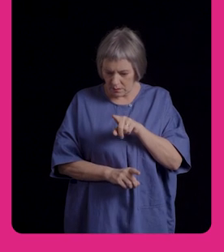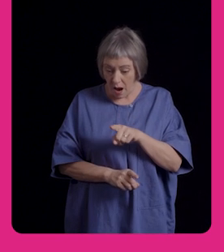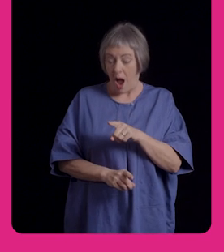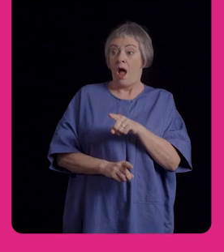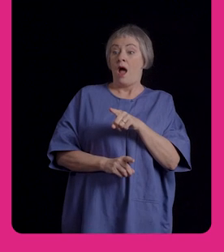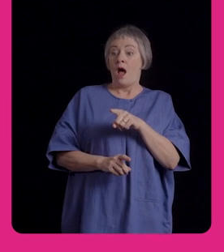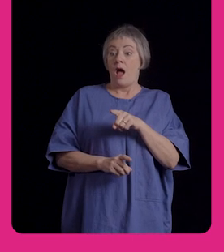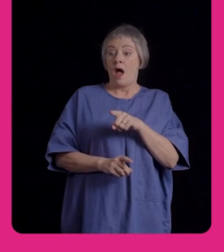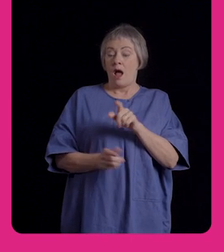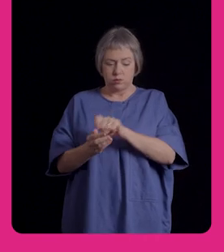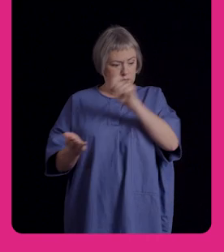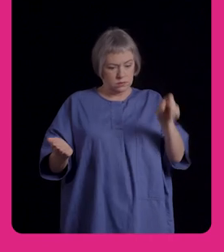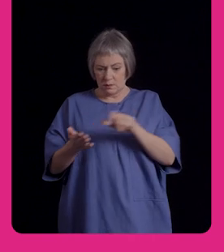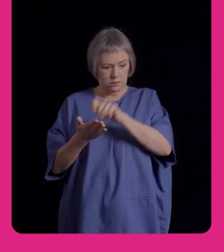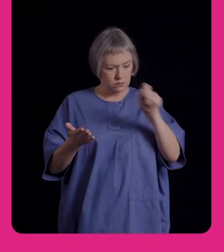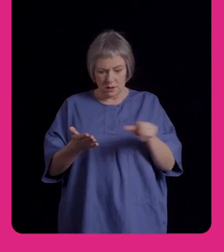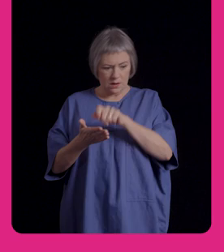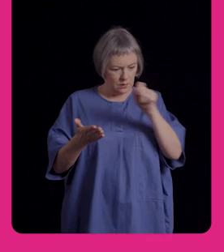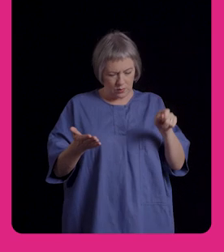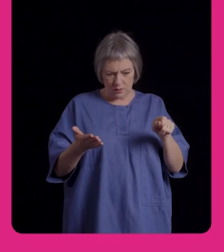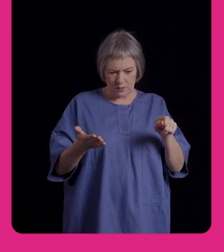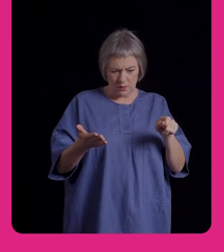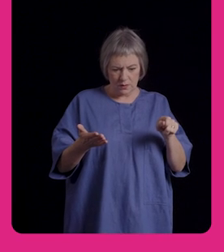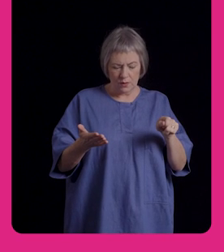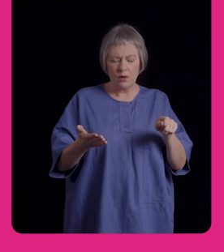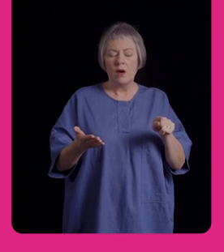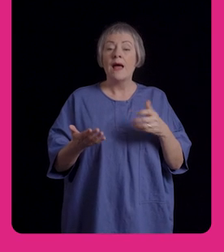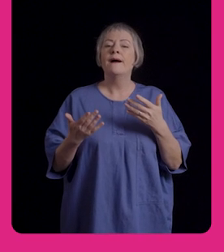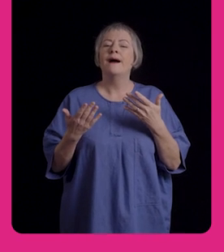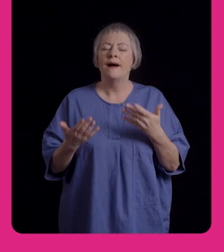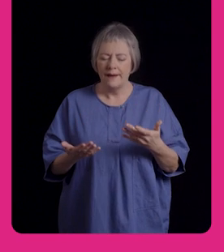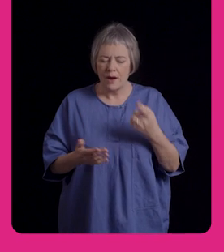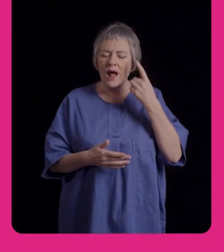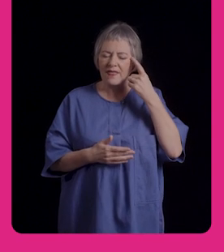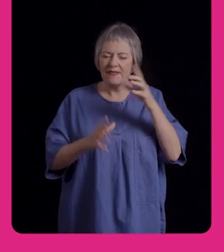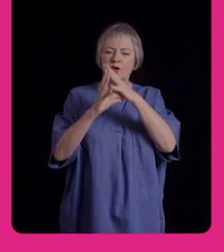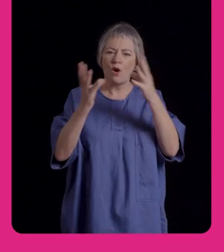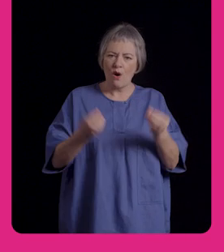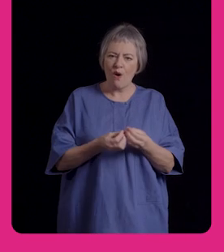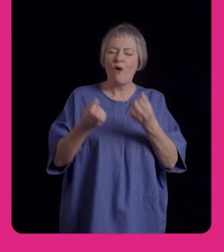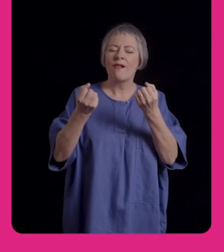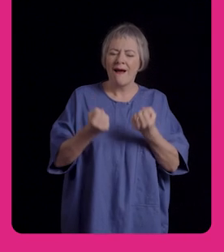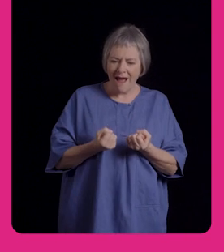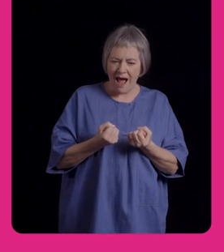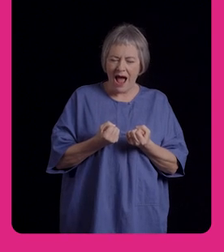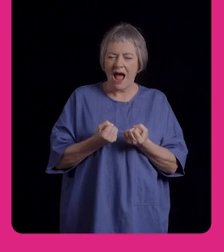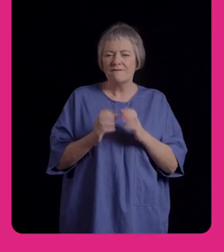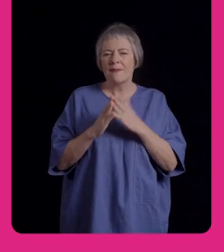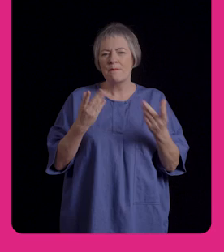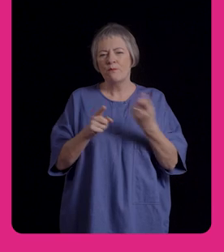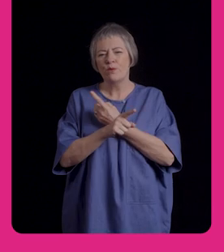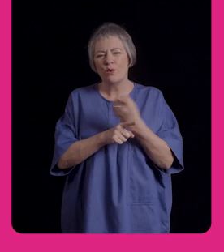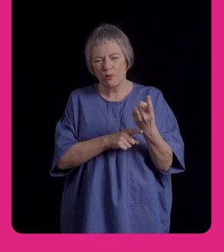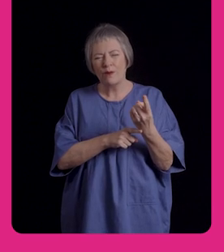like, "Oh god," and like flicking through this book as well. Now I think all of you have like Book Week Scotland